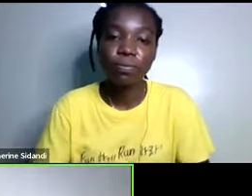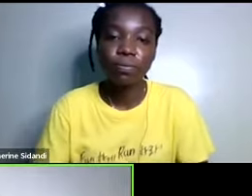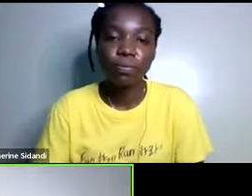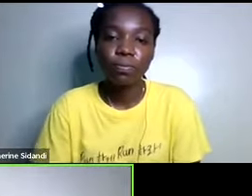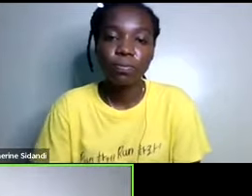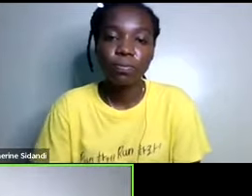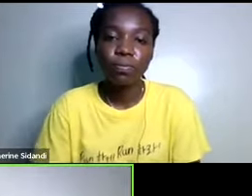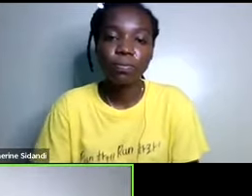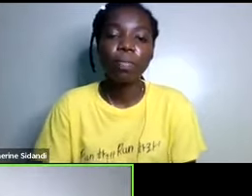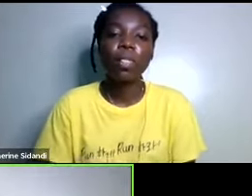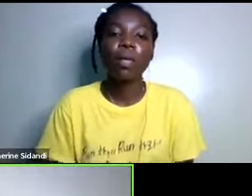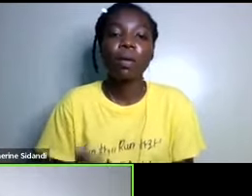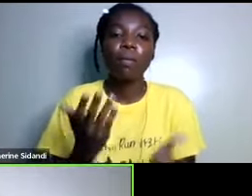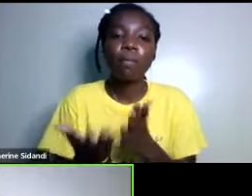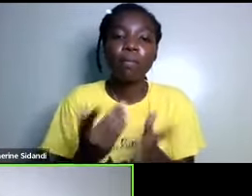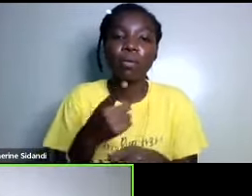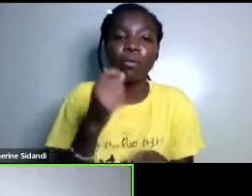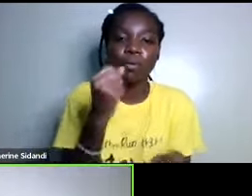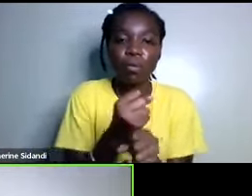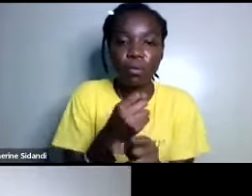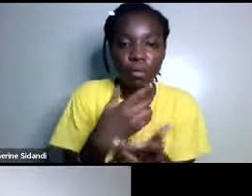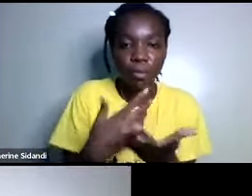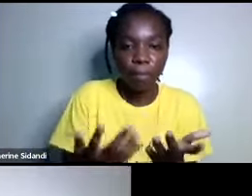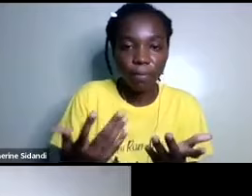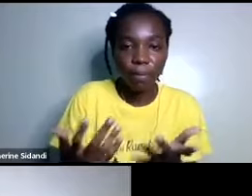to play around with LinkedIn's platform. And